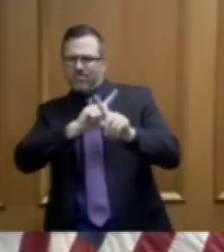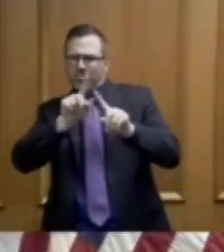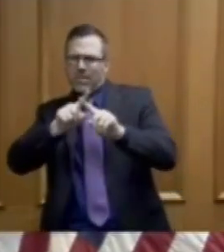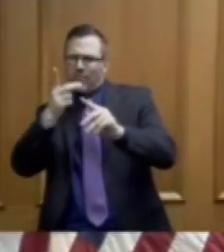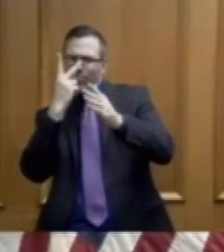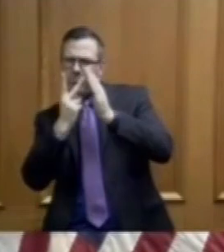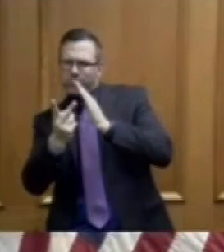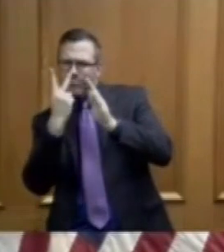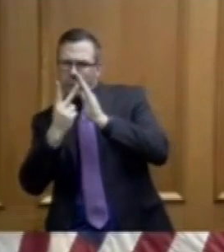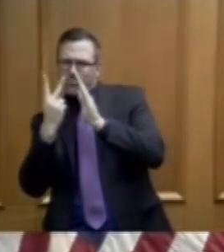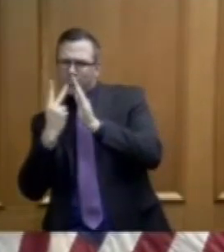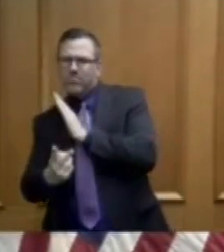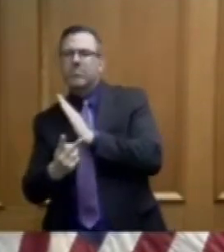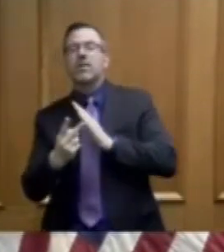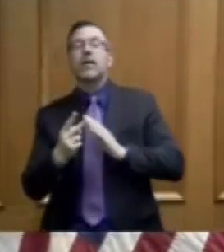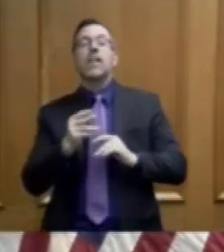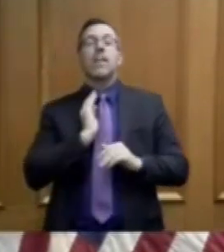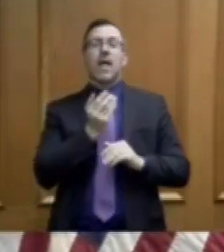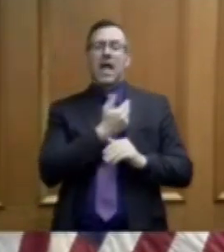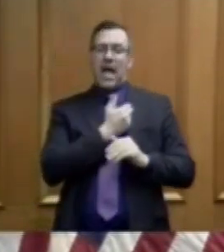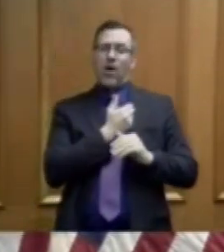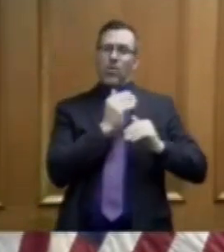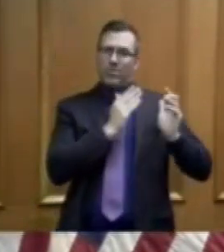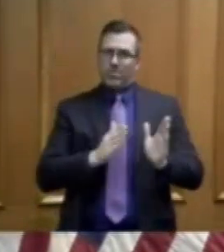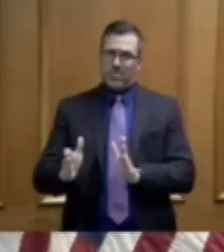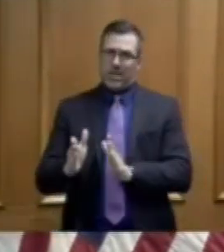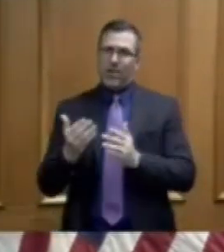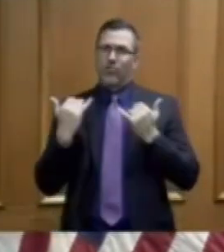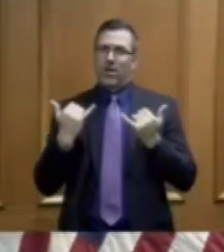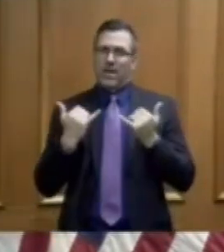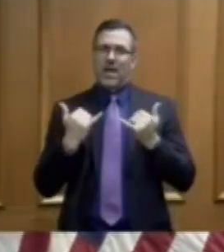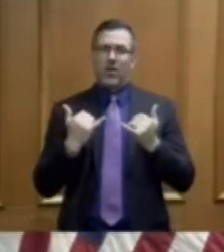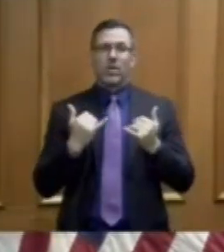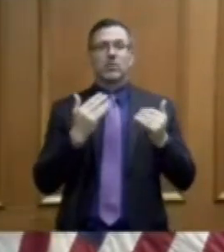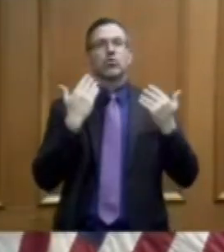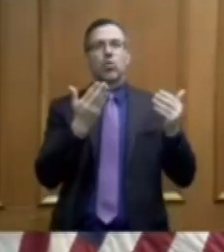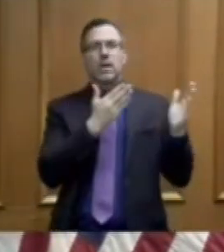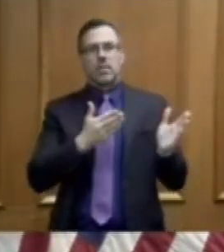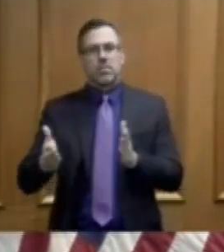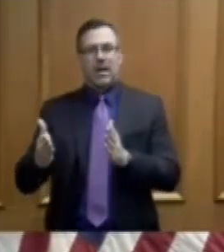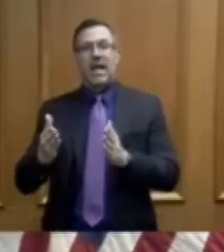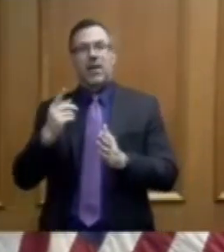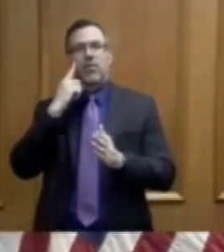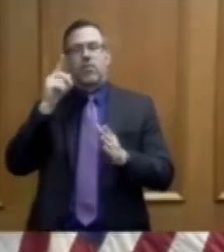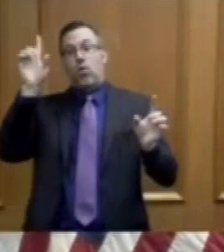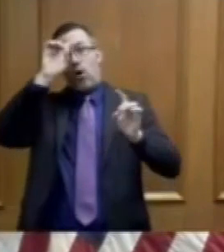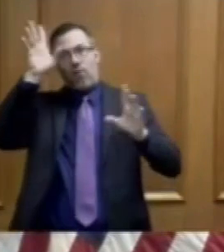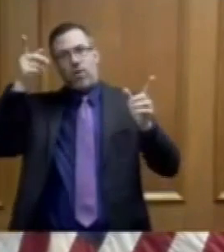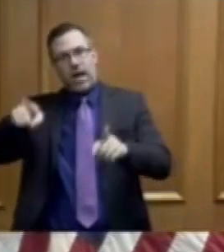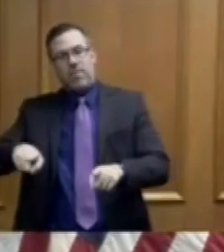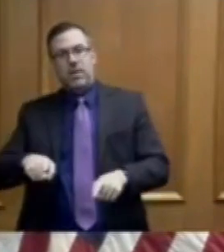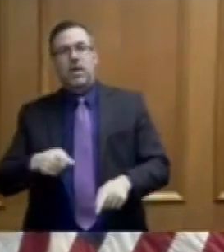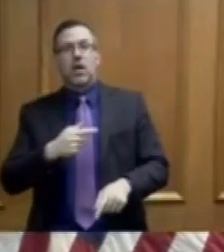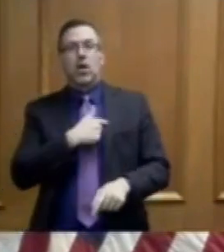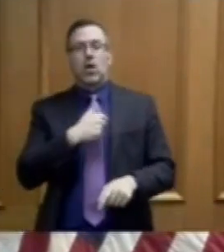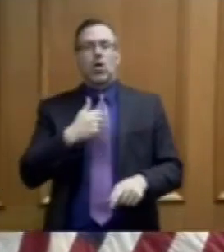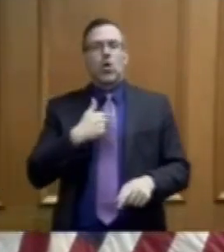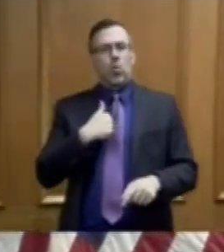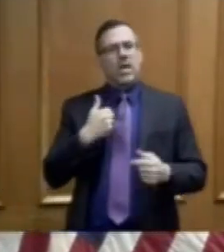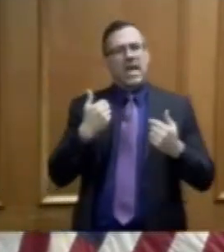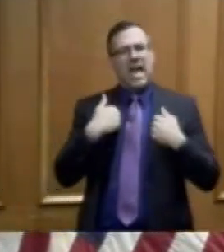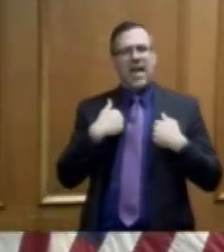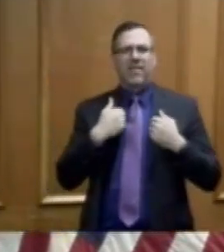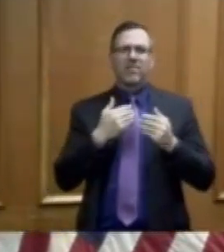right number. Our strategy here, however, is to kind of plan for the worst. Like, we've taken the models that are the most conservative and